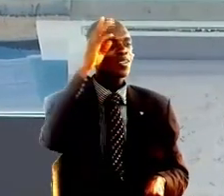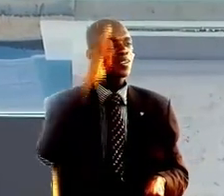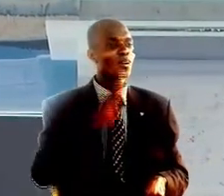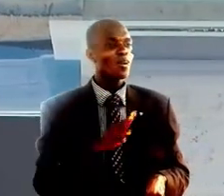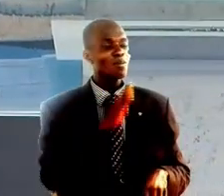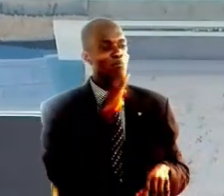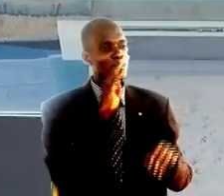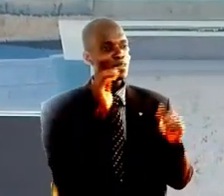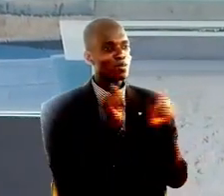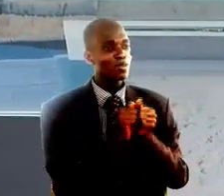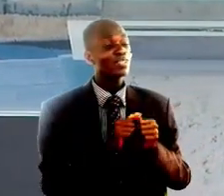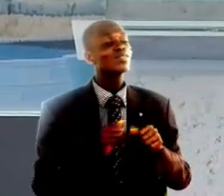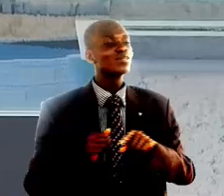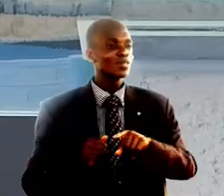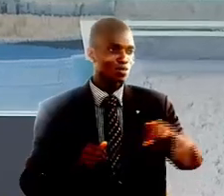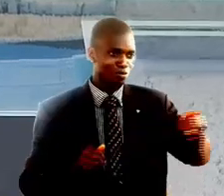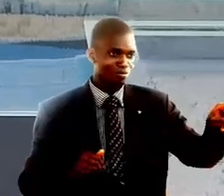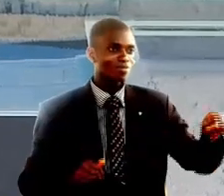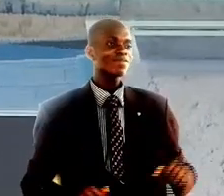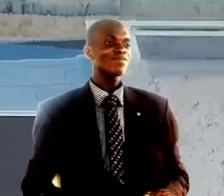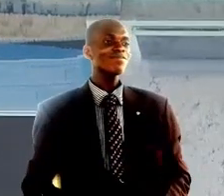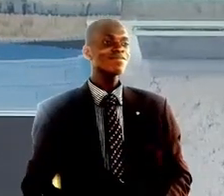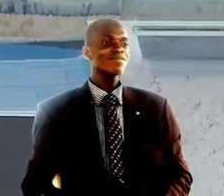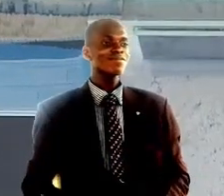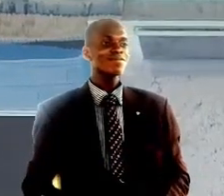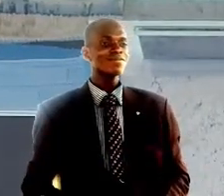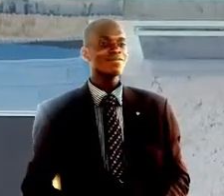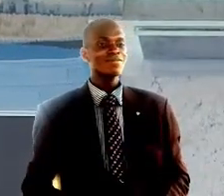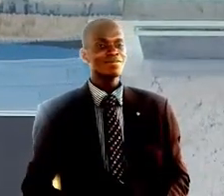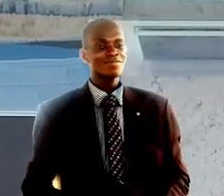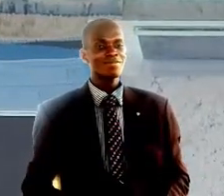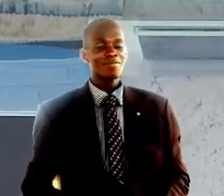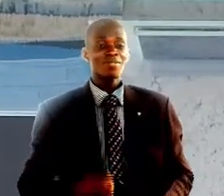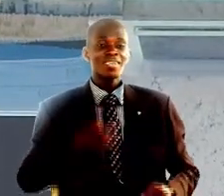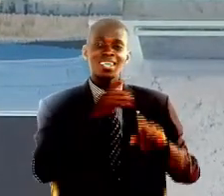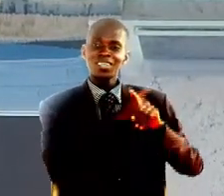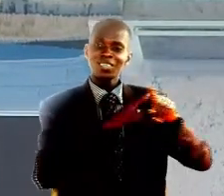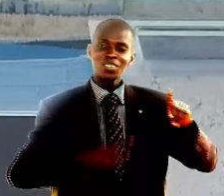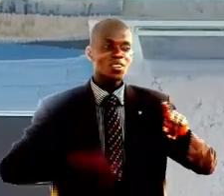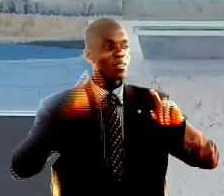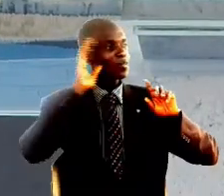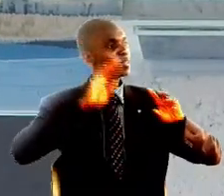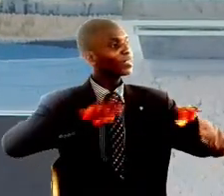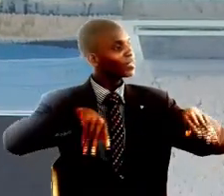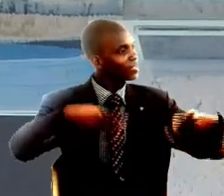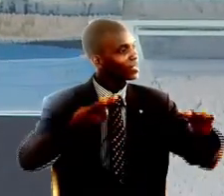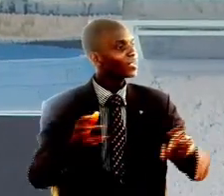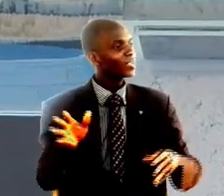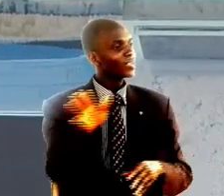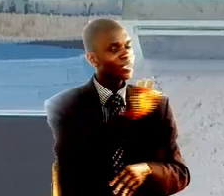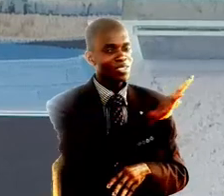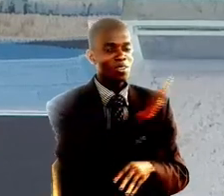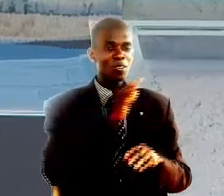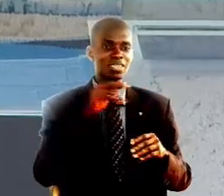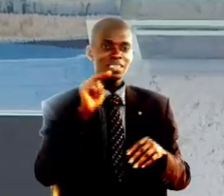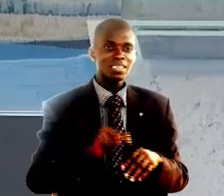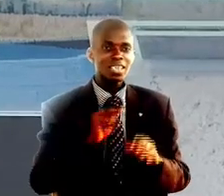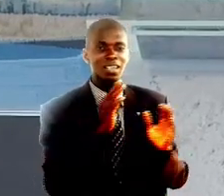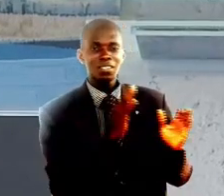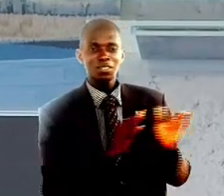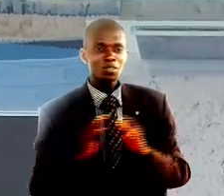resources and no provision, my God shall supply all your need according to his riches in glory by Christ